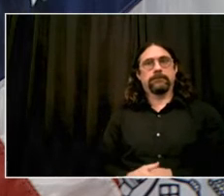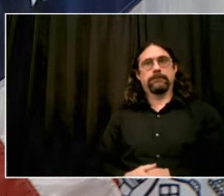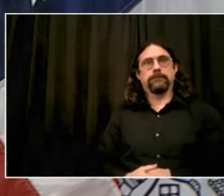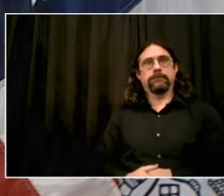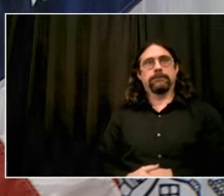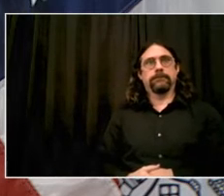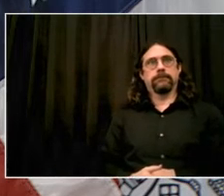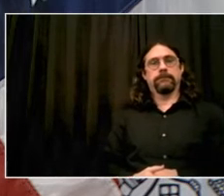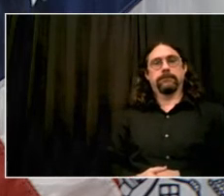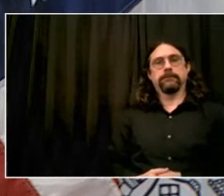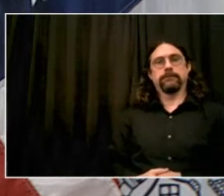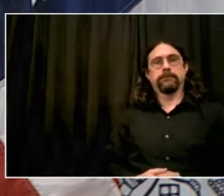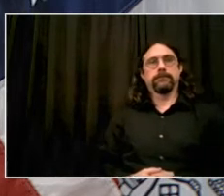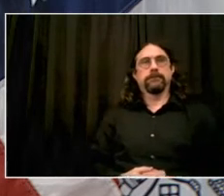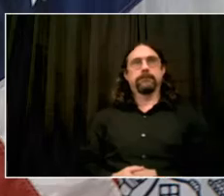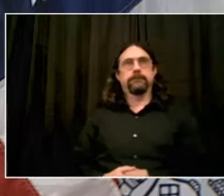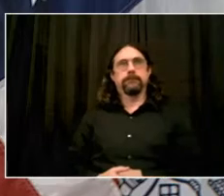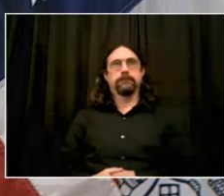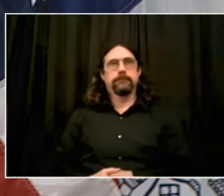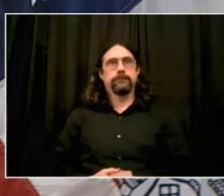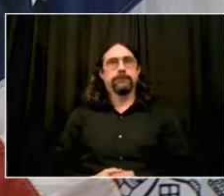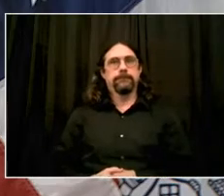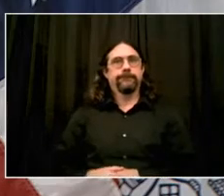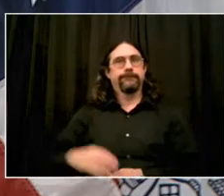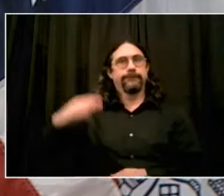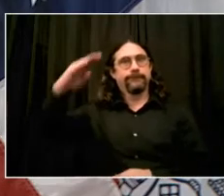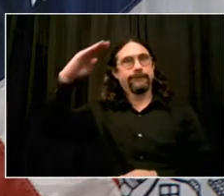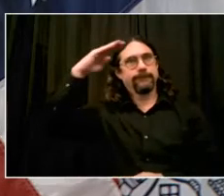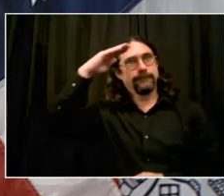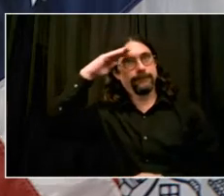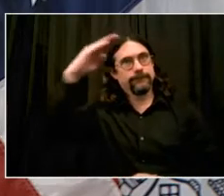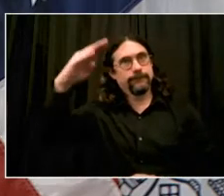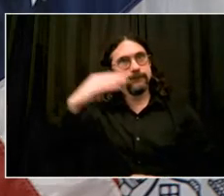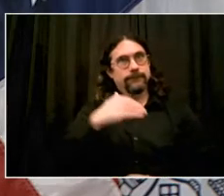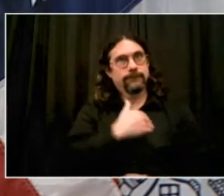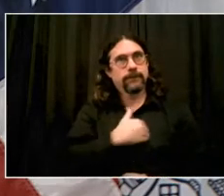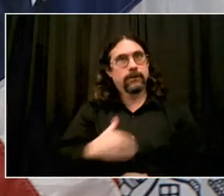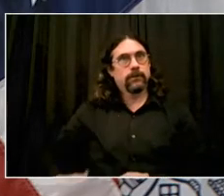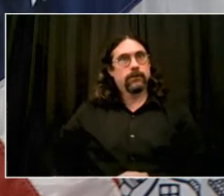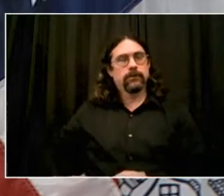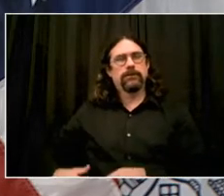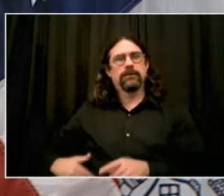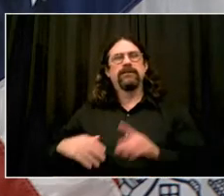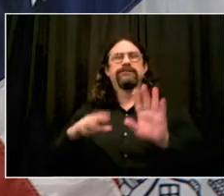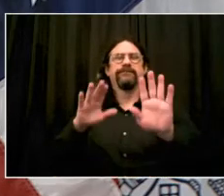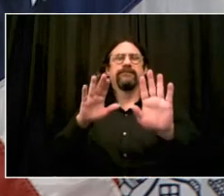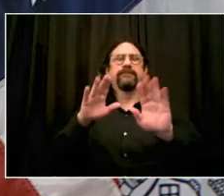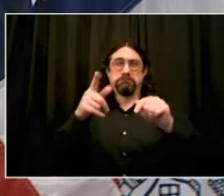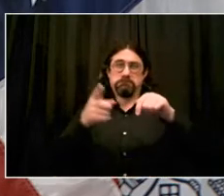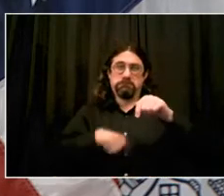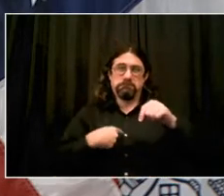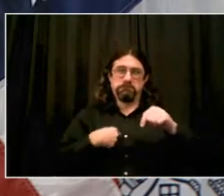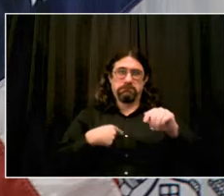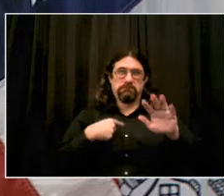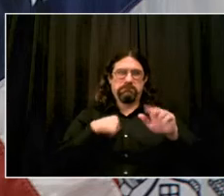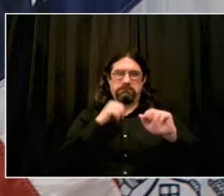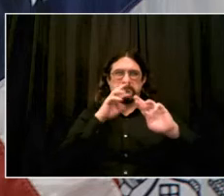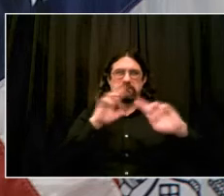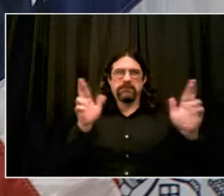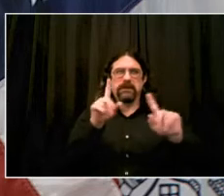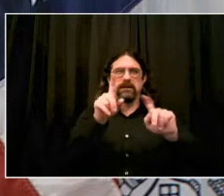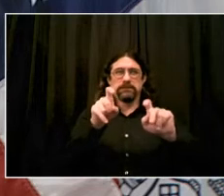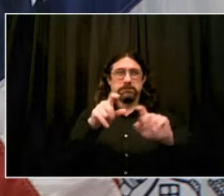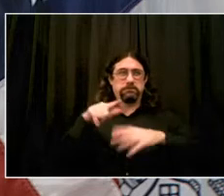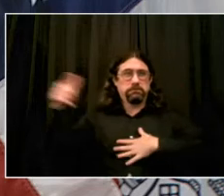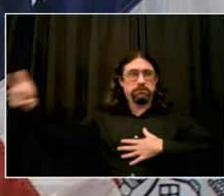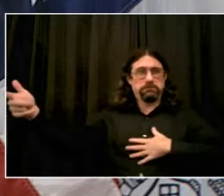Yeah, my apologies, Mr. Mayor. Any chance you could get back to me in a few moments? Sure. There are second chances, Shant. Okay, go ahead.